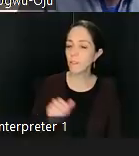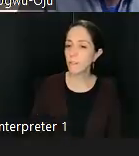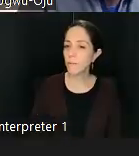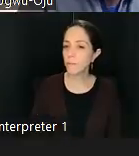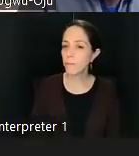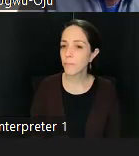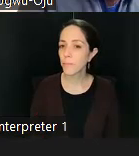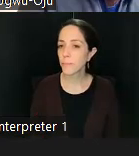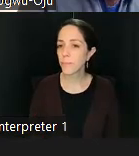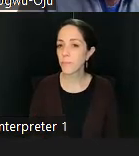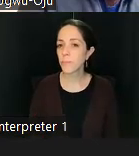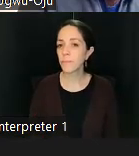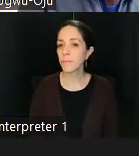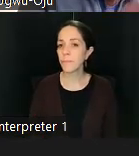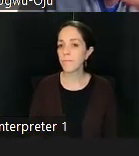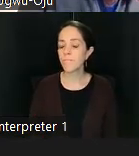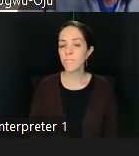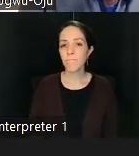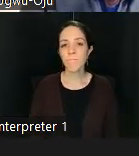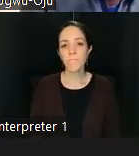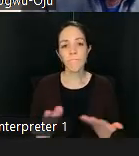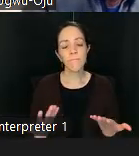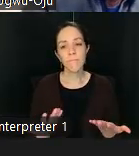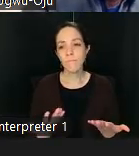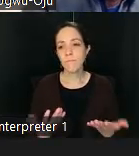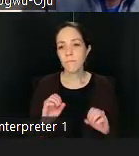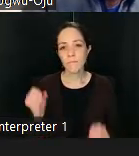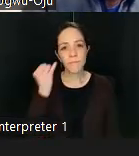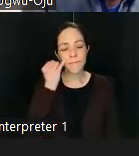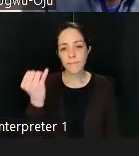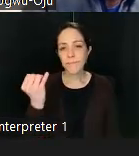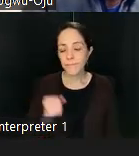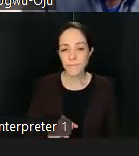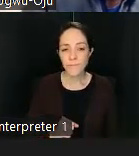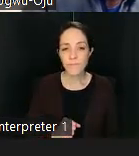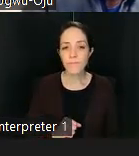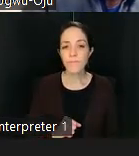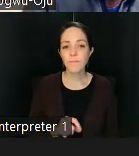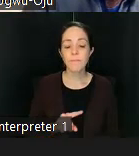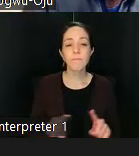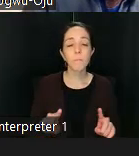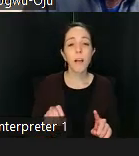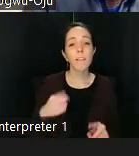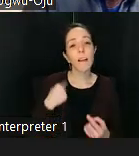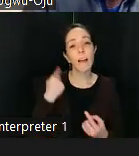I don't have any ideas off the top of my head, but looking at it as a contractor,